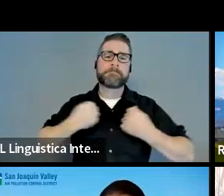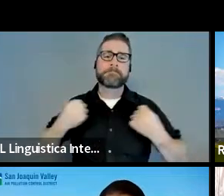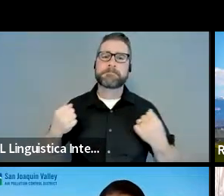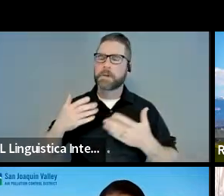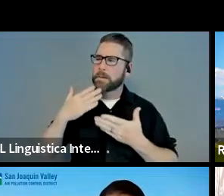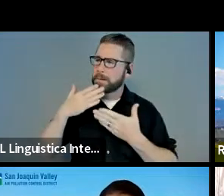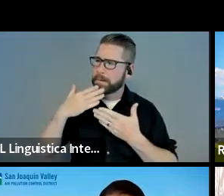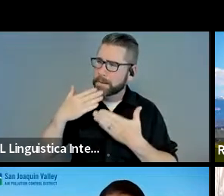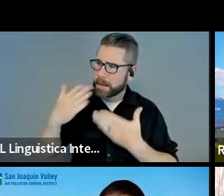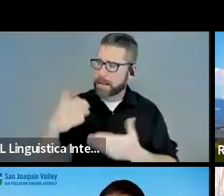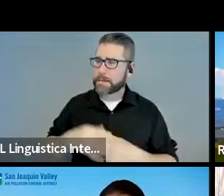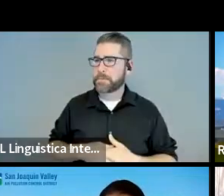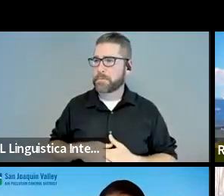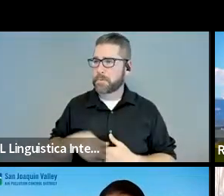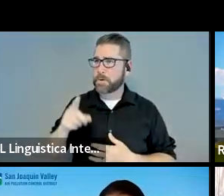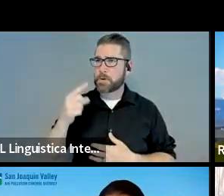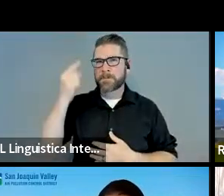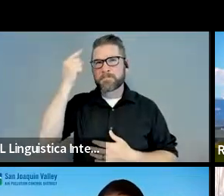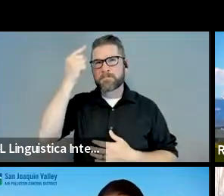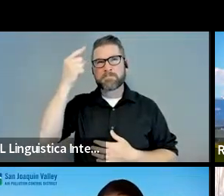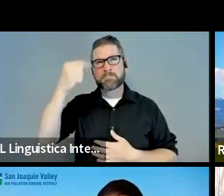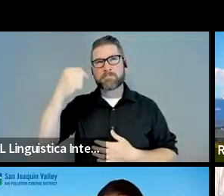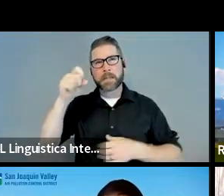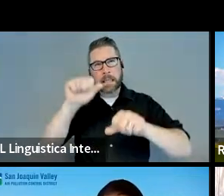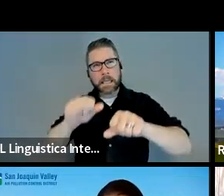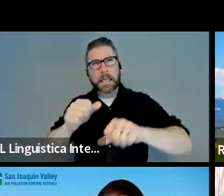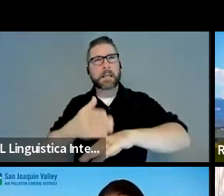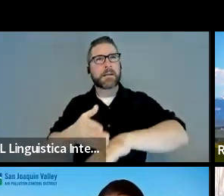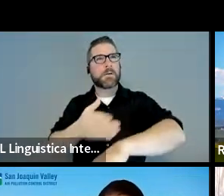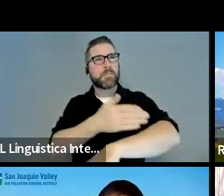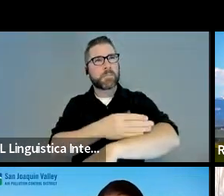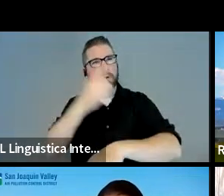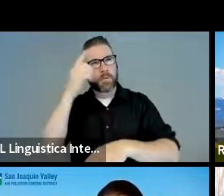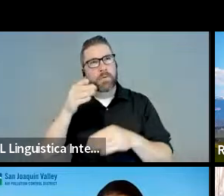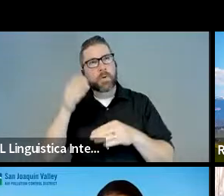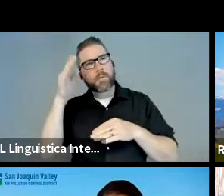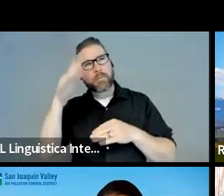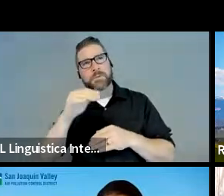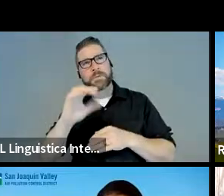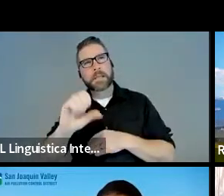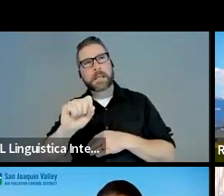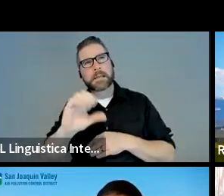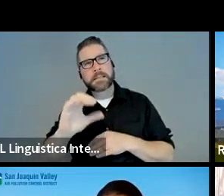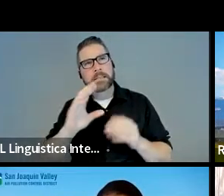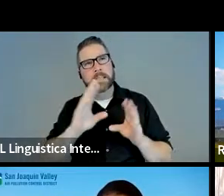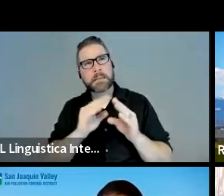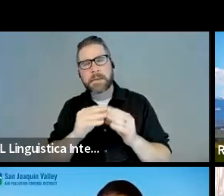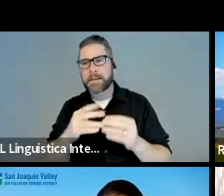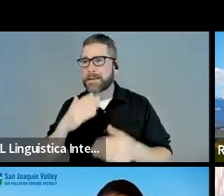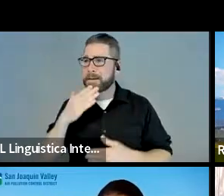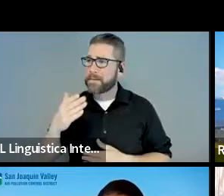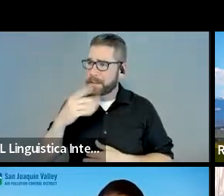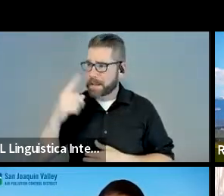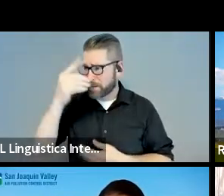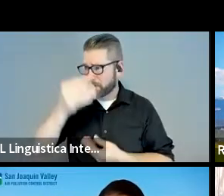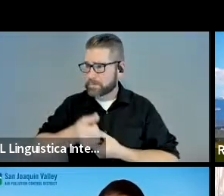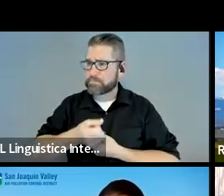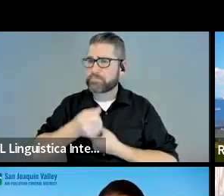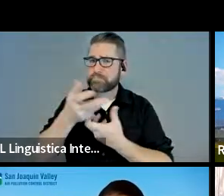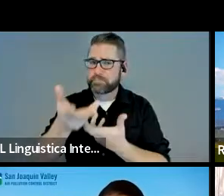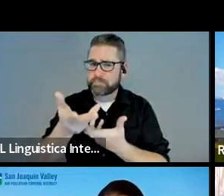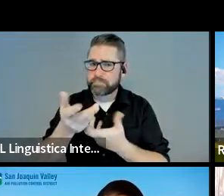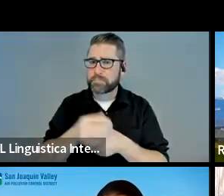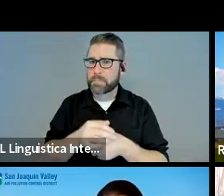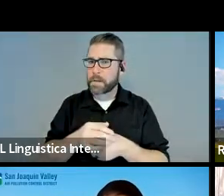on what can be improved for future CSC meetings so that we can have an inclusive approach and have